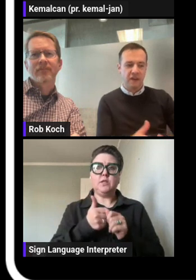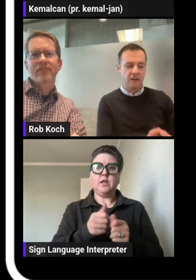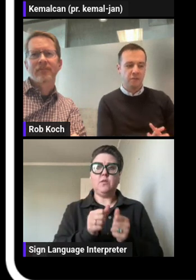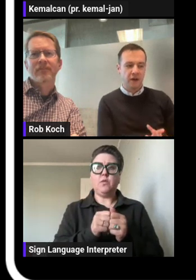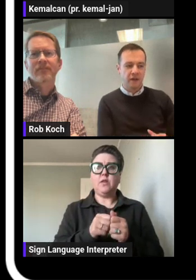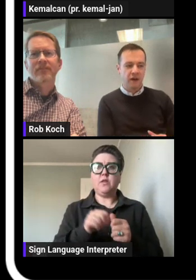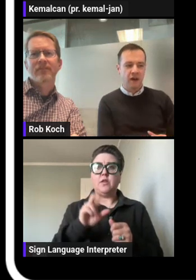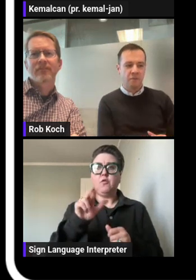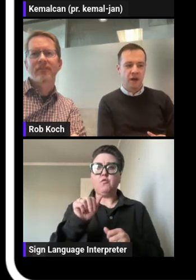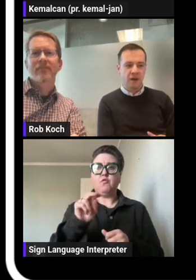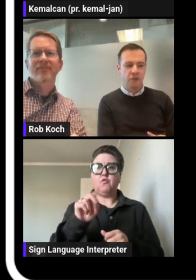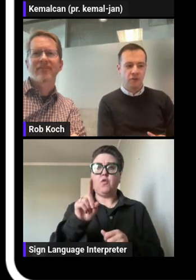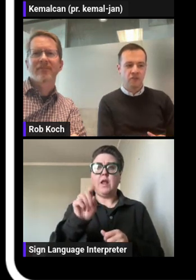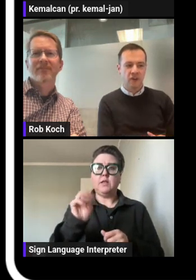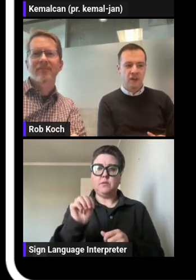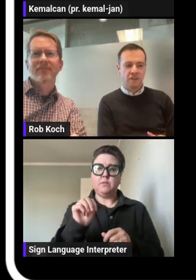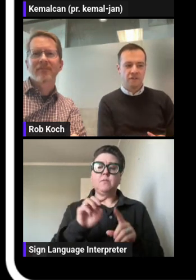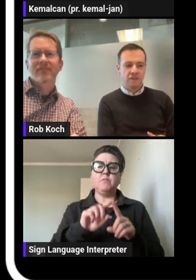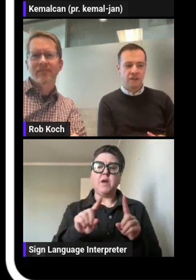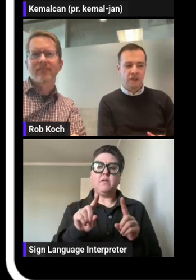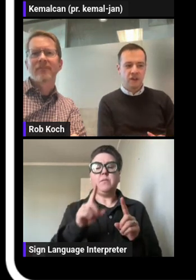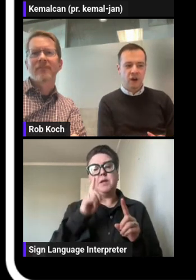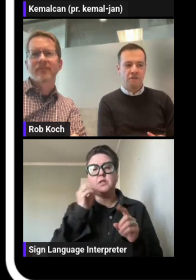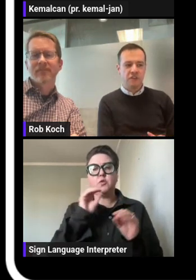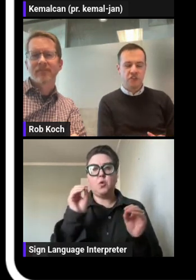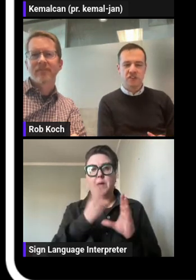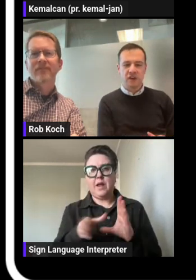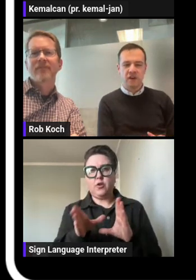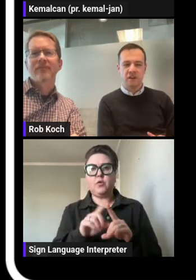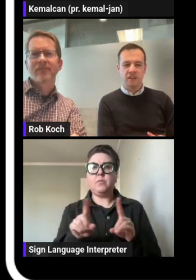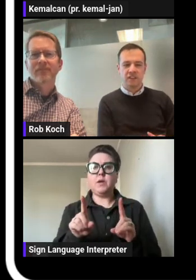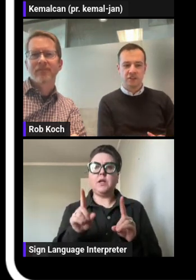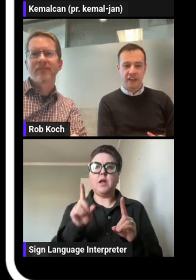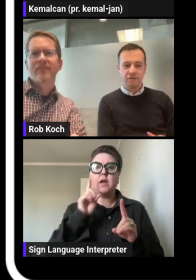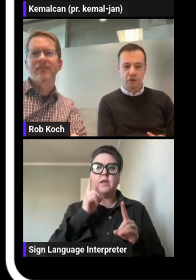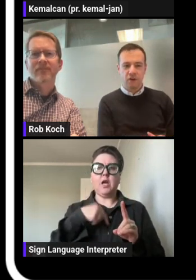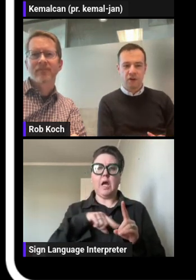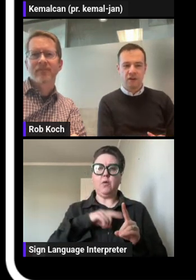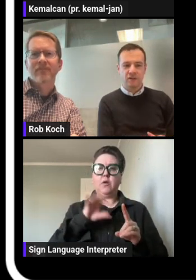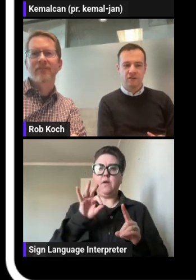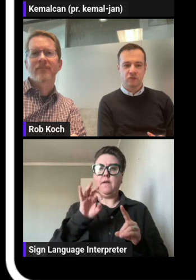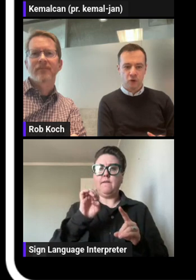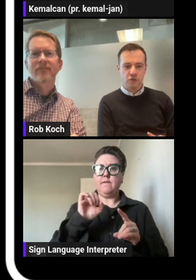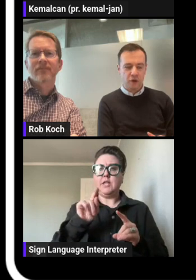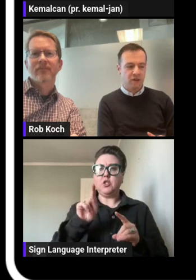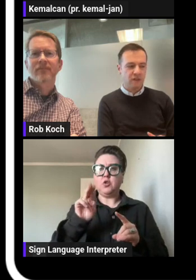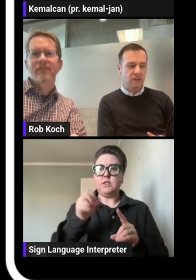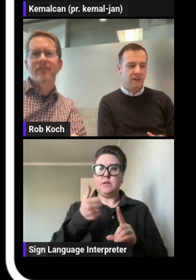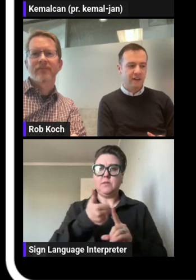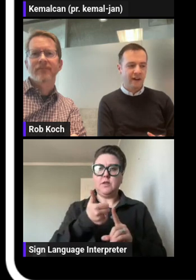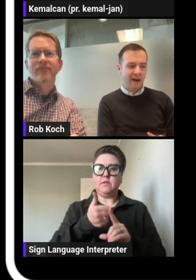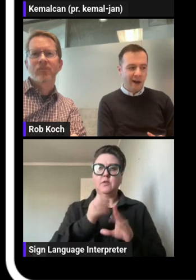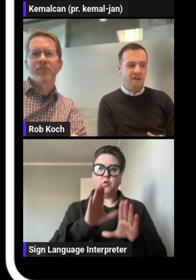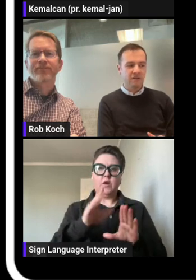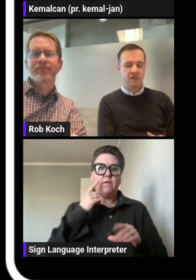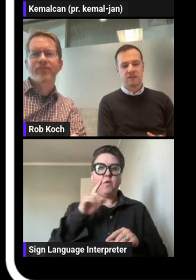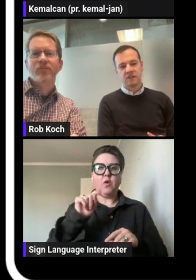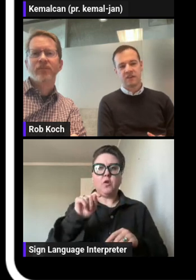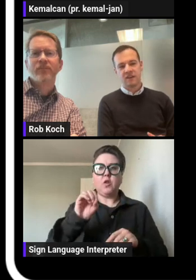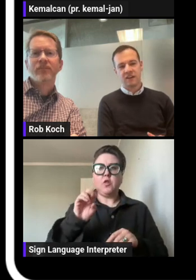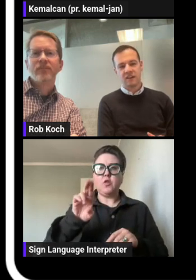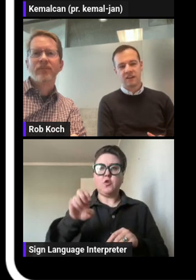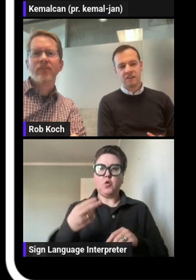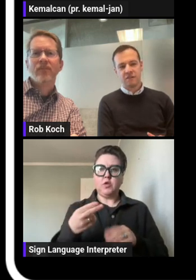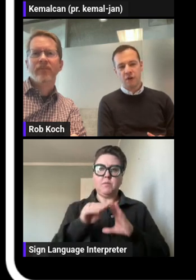no pattern here. But I thought our features are great for Torch model.